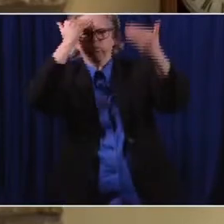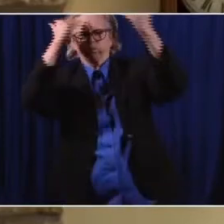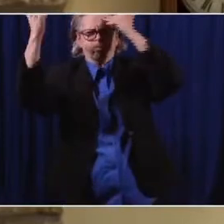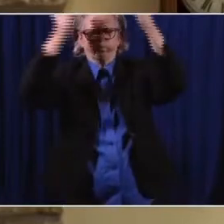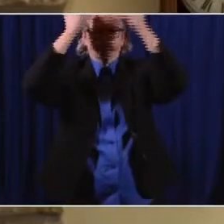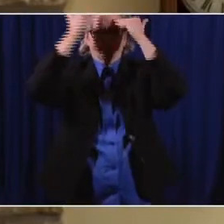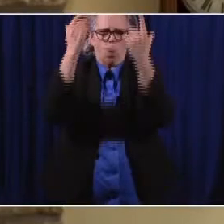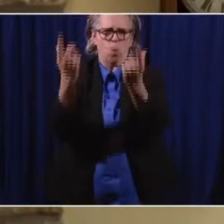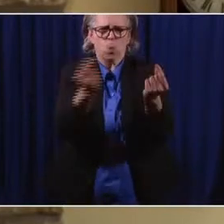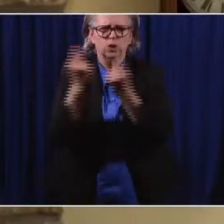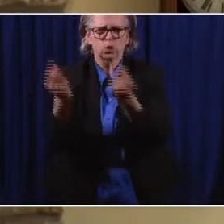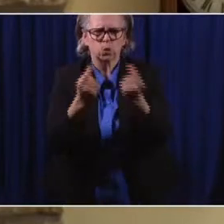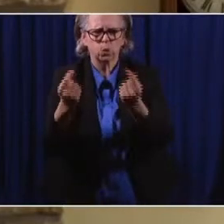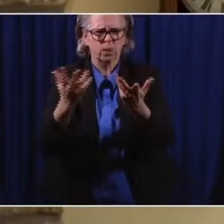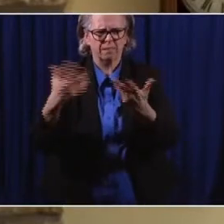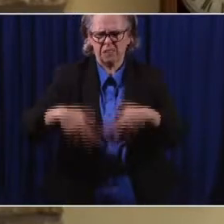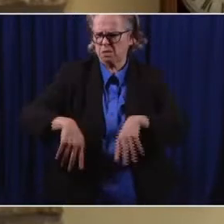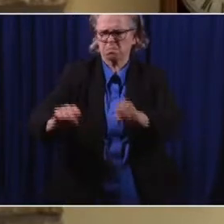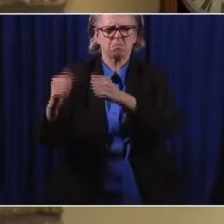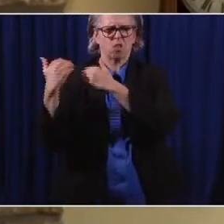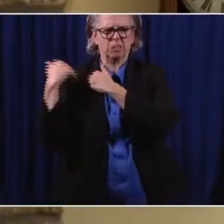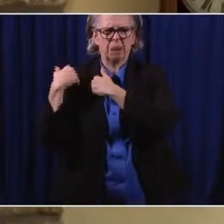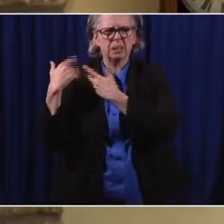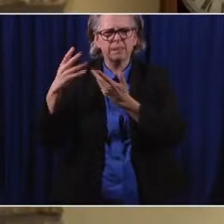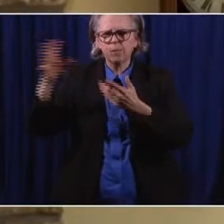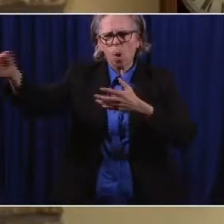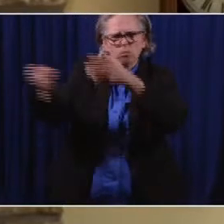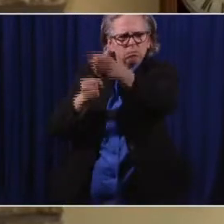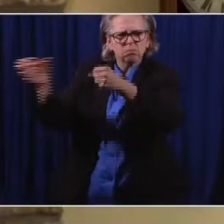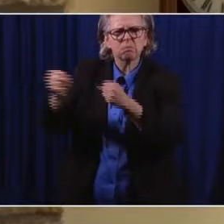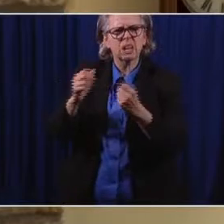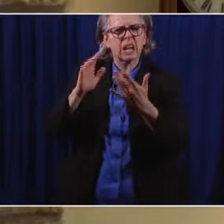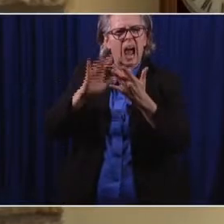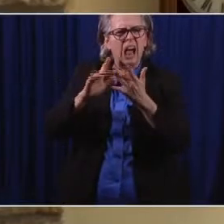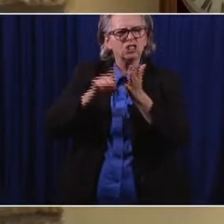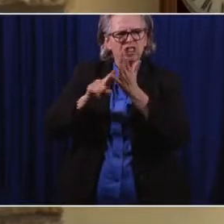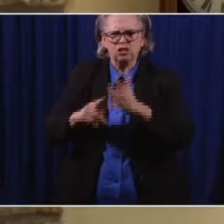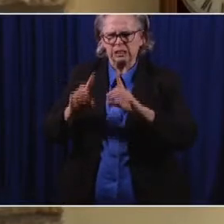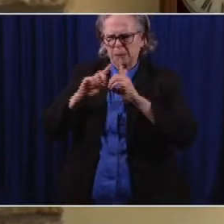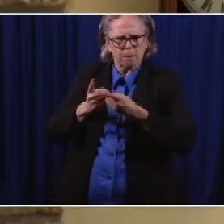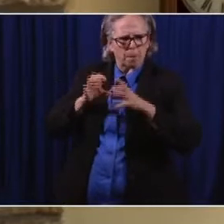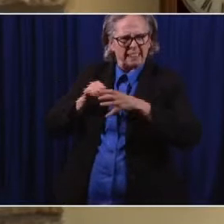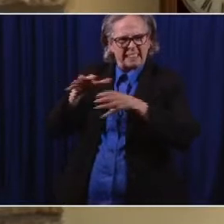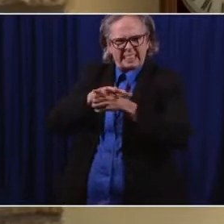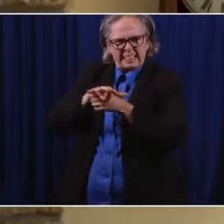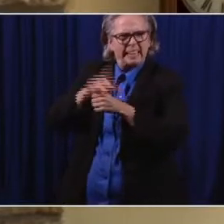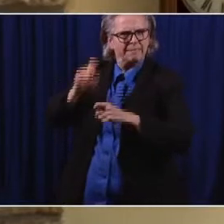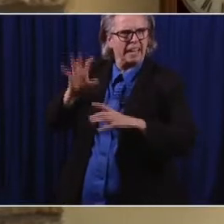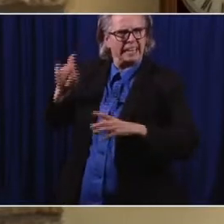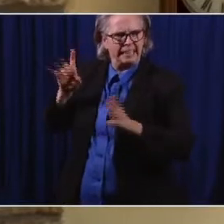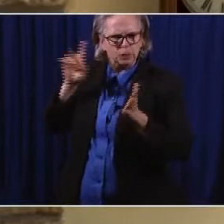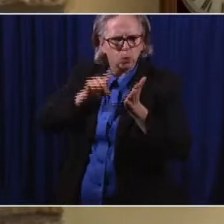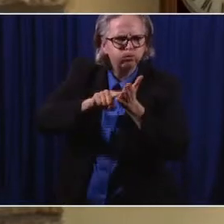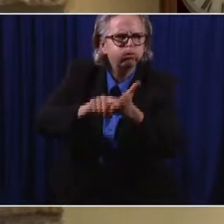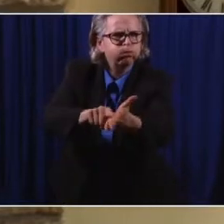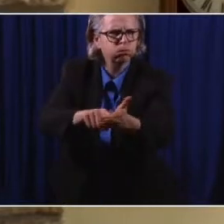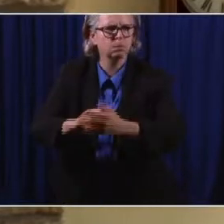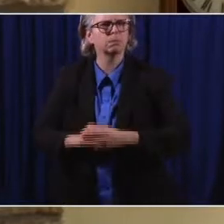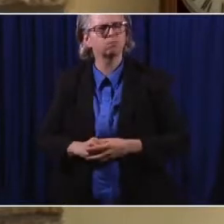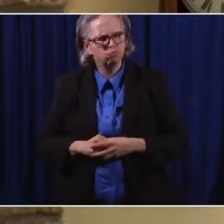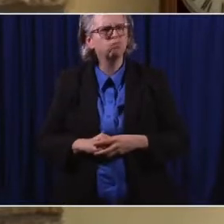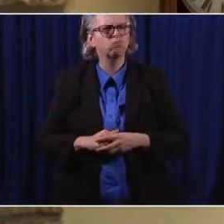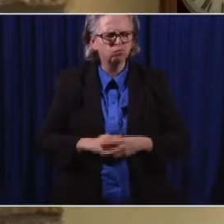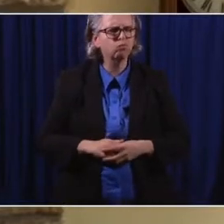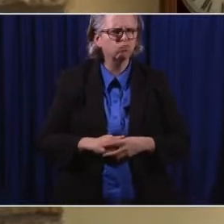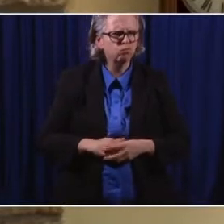department if something was going to happen as a direct result of that movement of the president coming